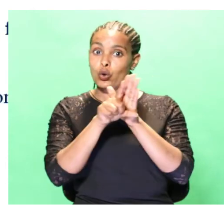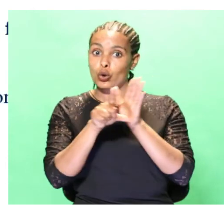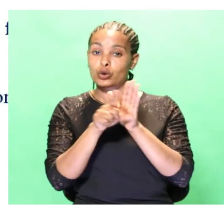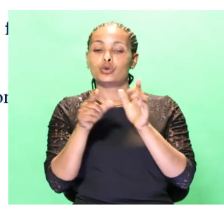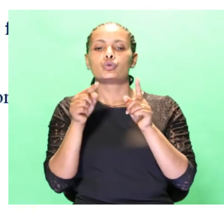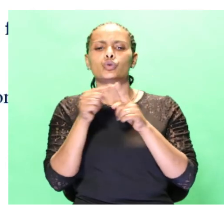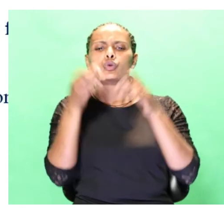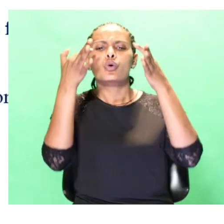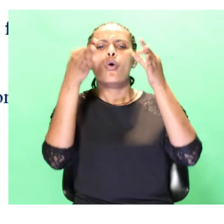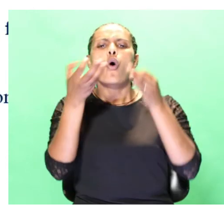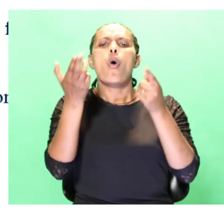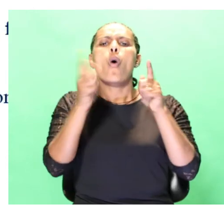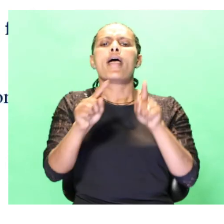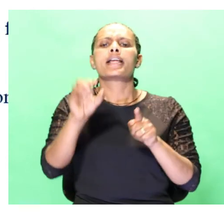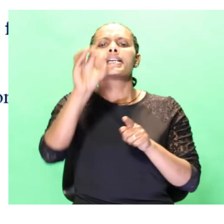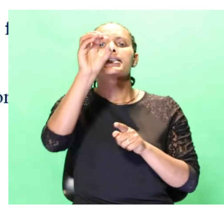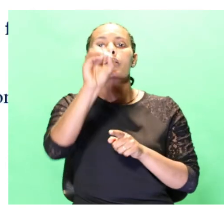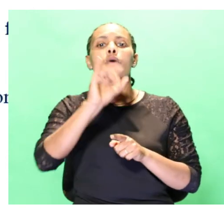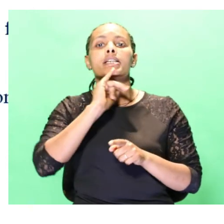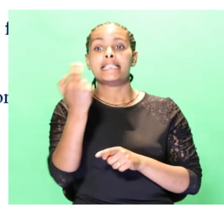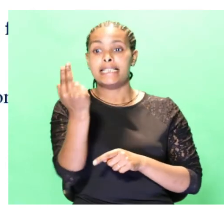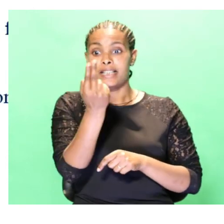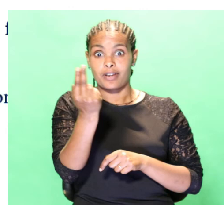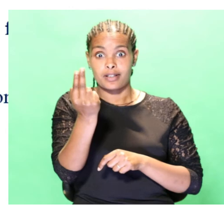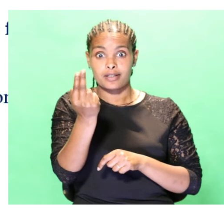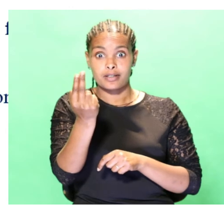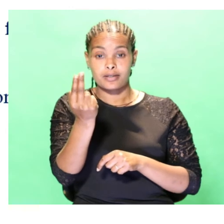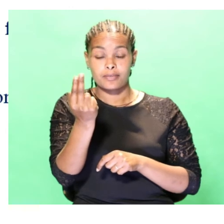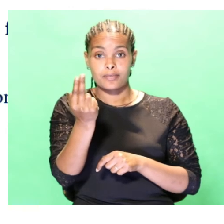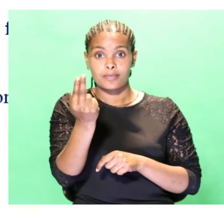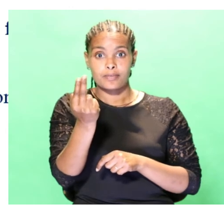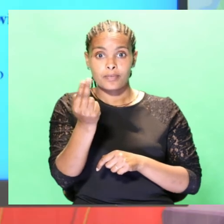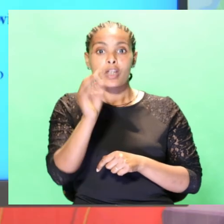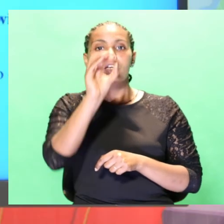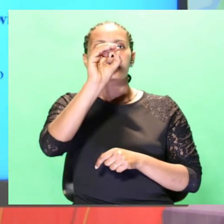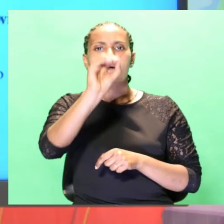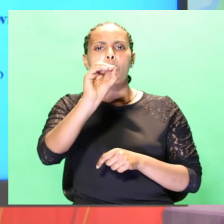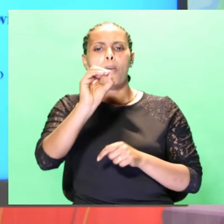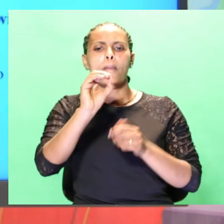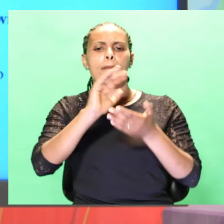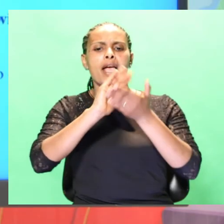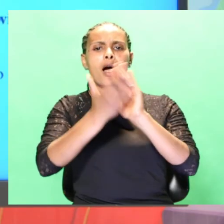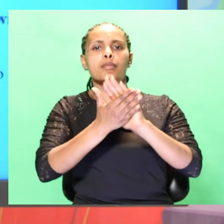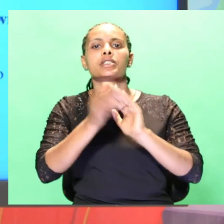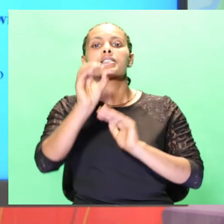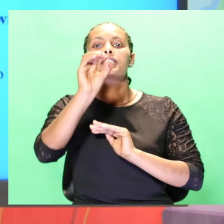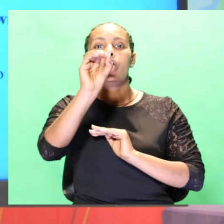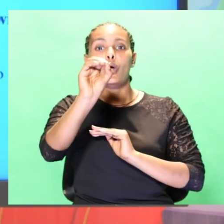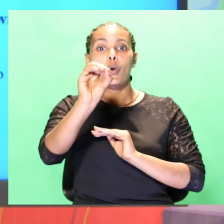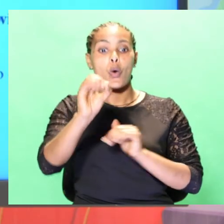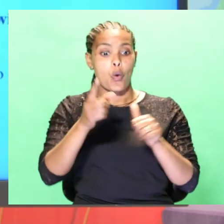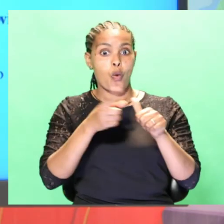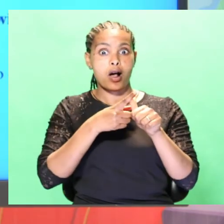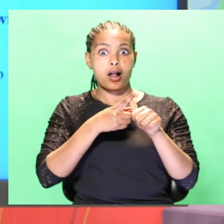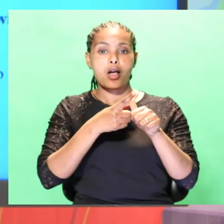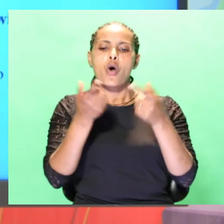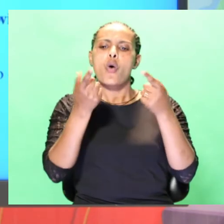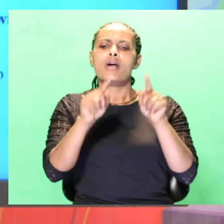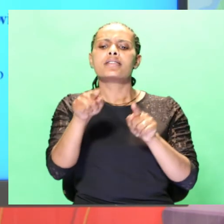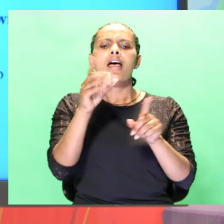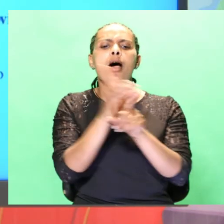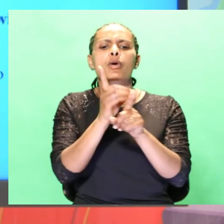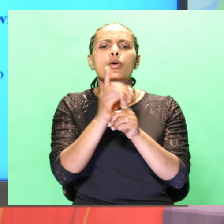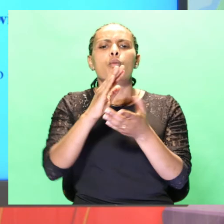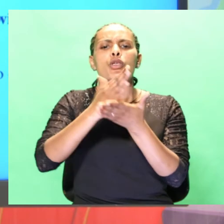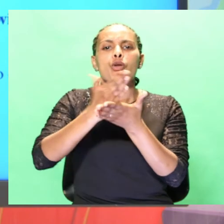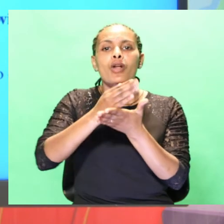Rules to determine when a zero is significant. Zeros become significant, 1, when they